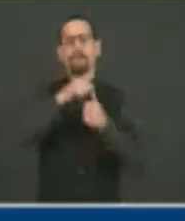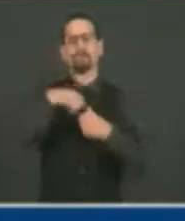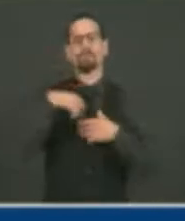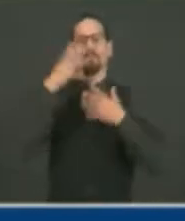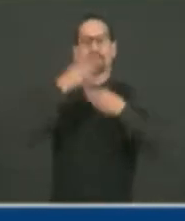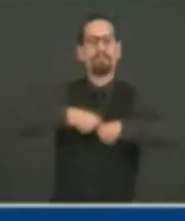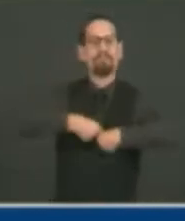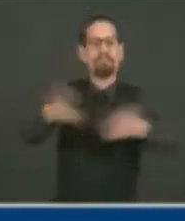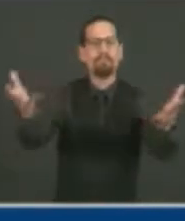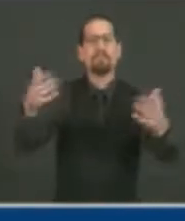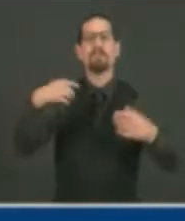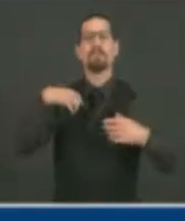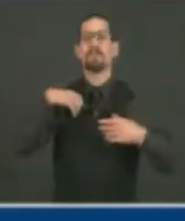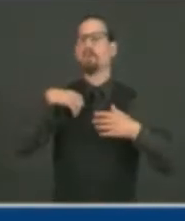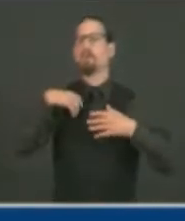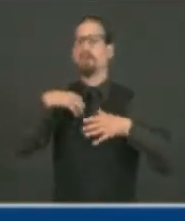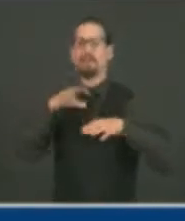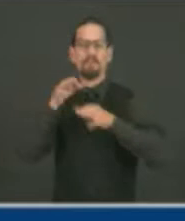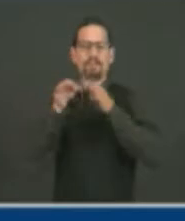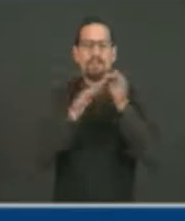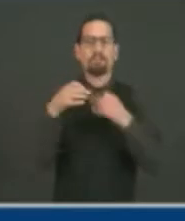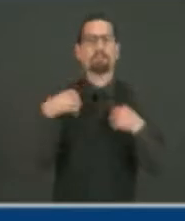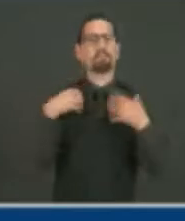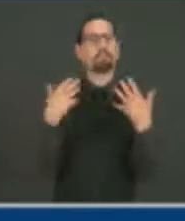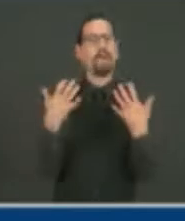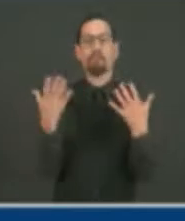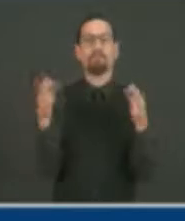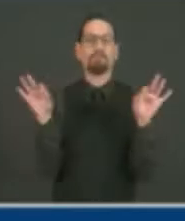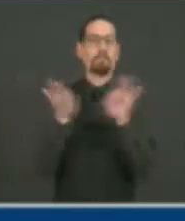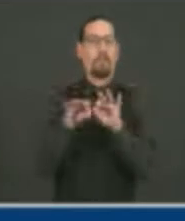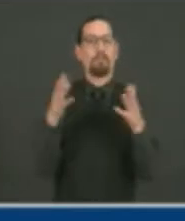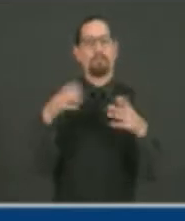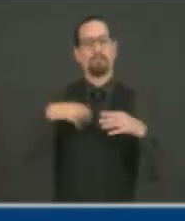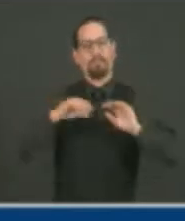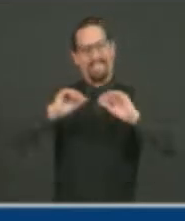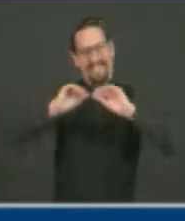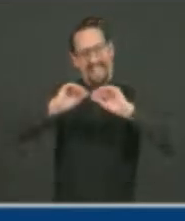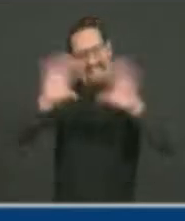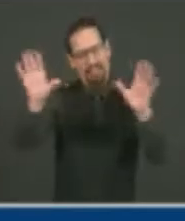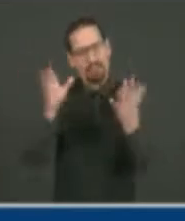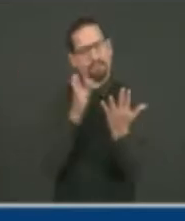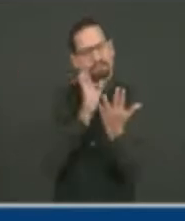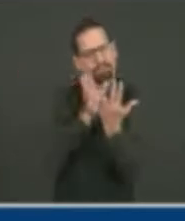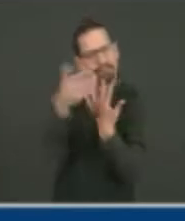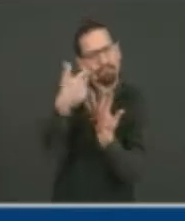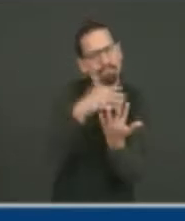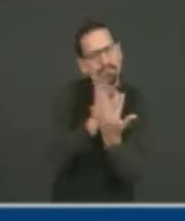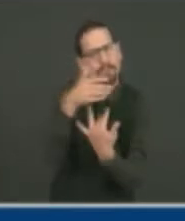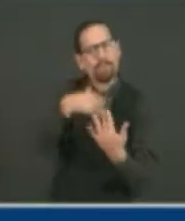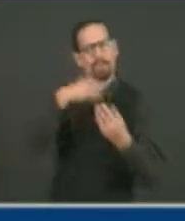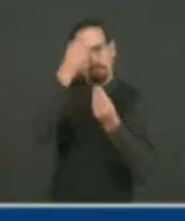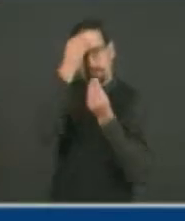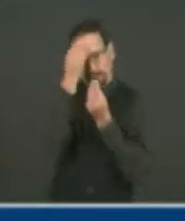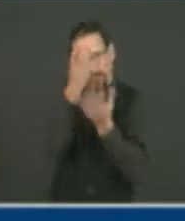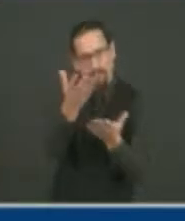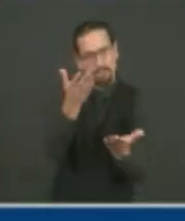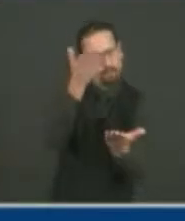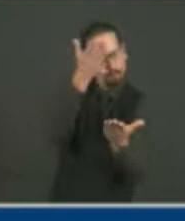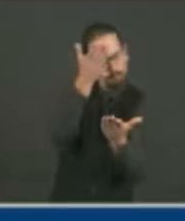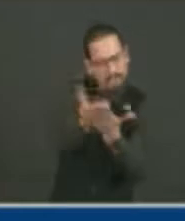and we would do everything we could to put just the facts and the data in front of you. And I'd like to think that we've done